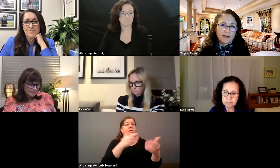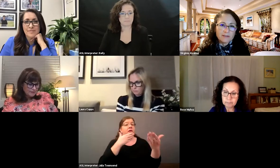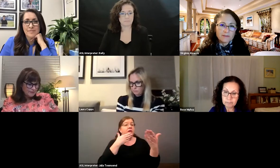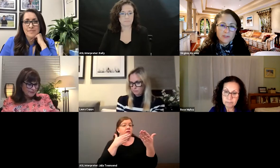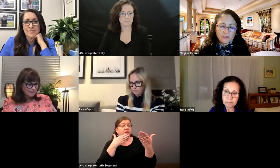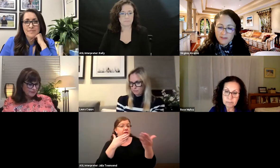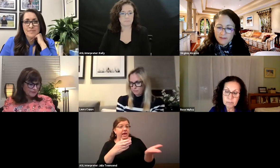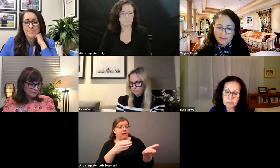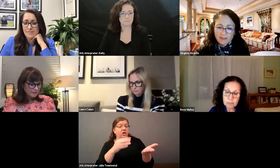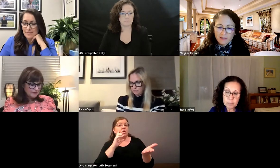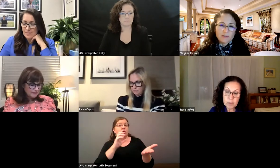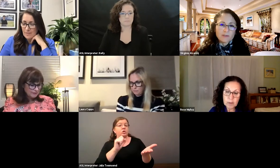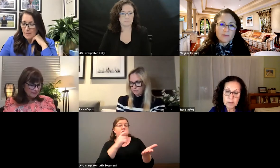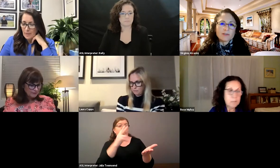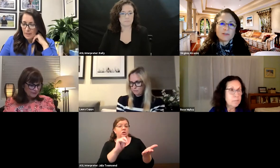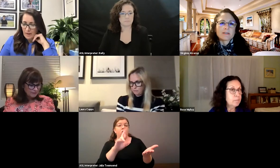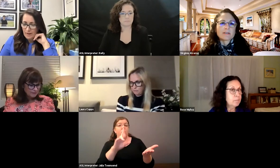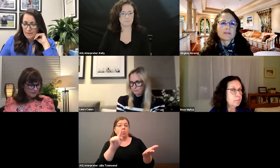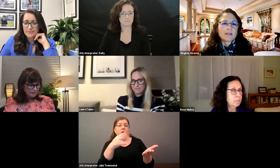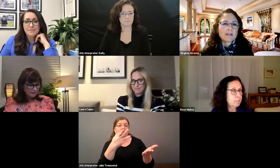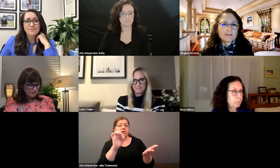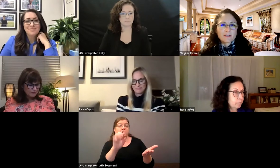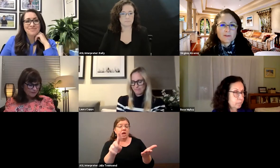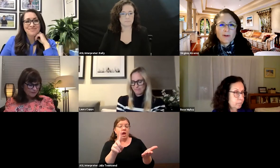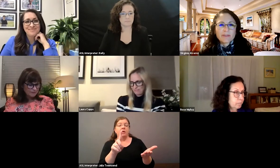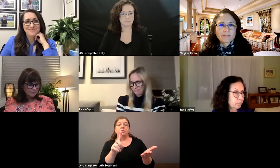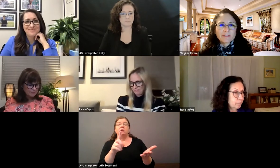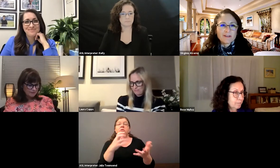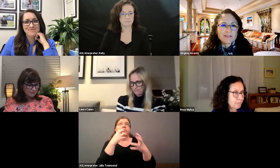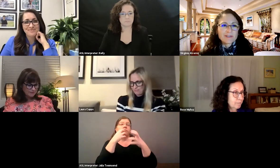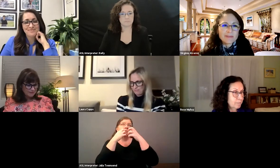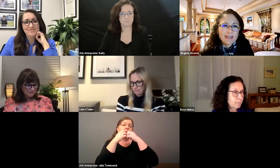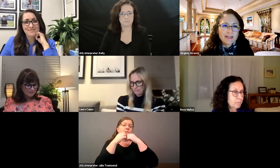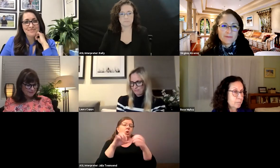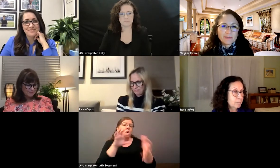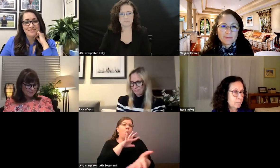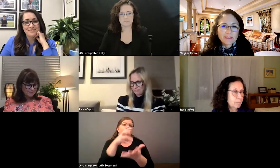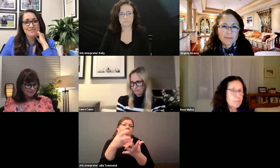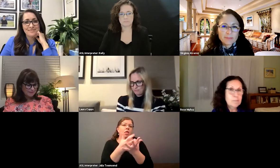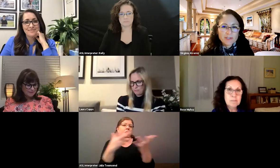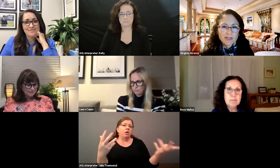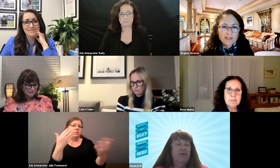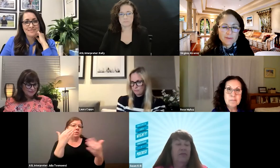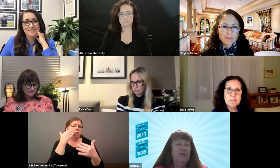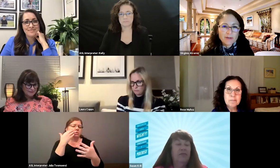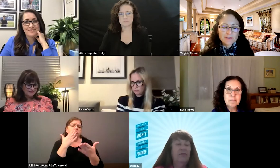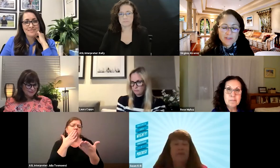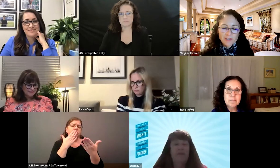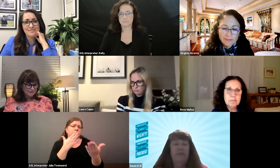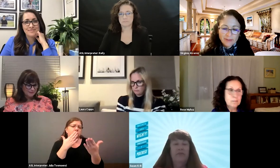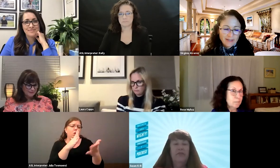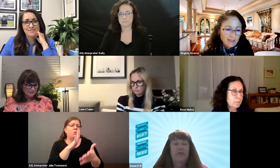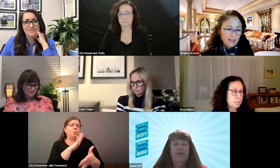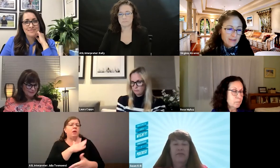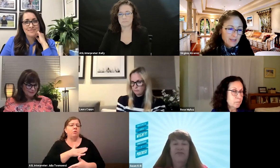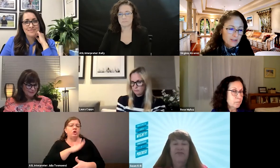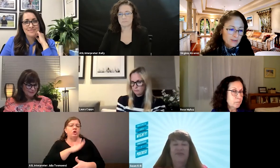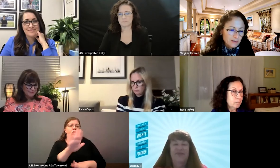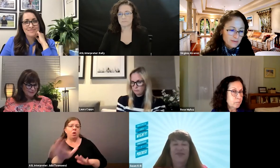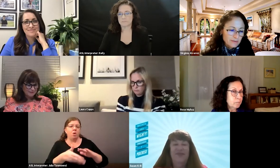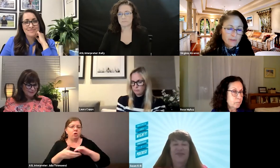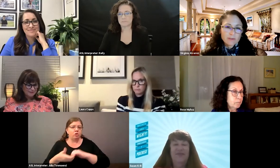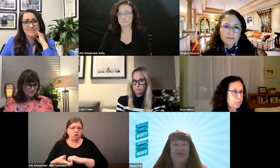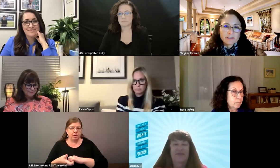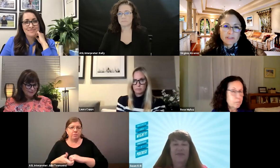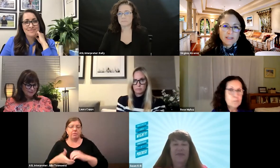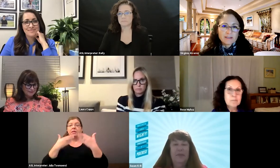rothschild she's such a treasure and such wealth of knowledge so thank you we really appreciate your partnership thank you